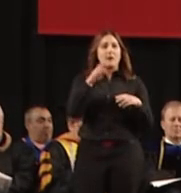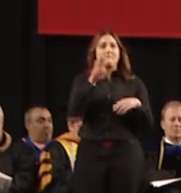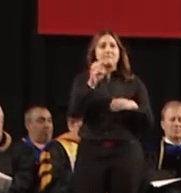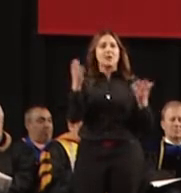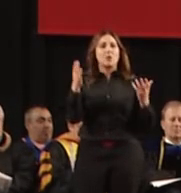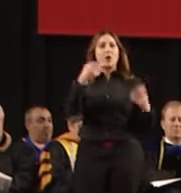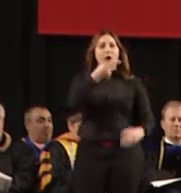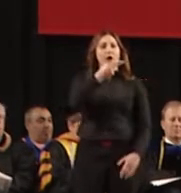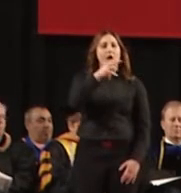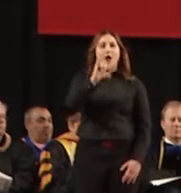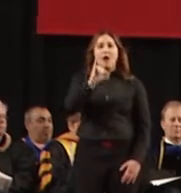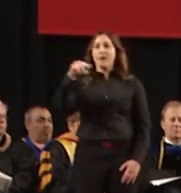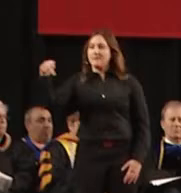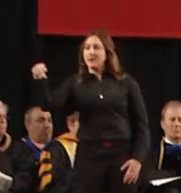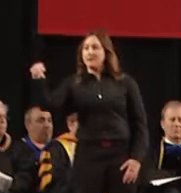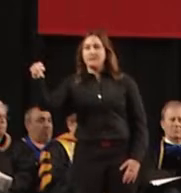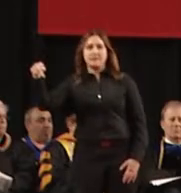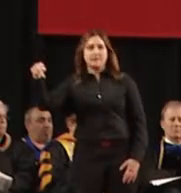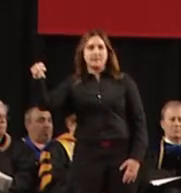H-I-P.